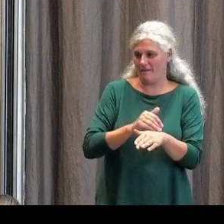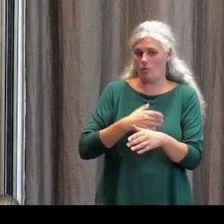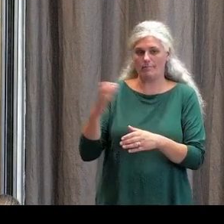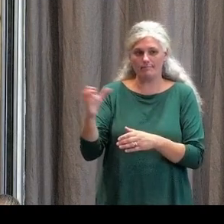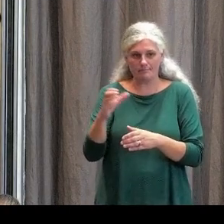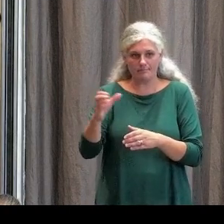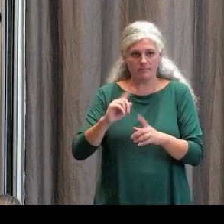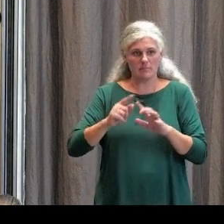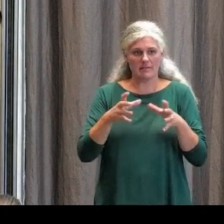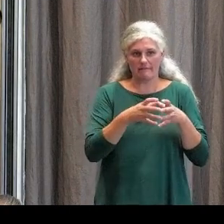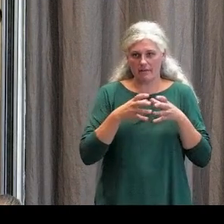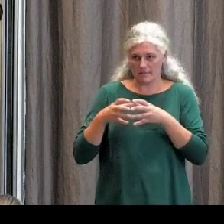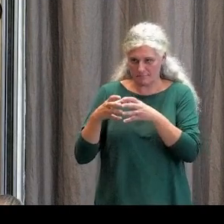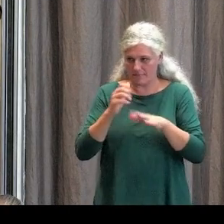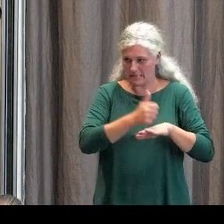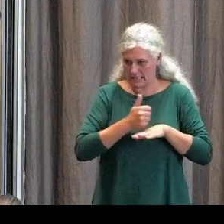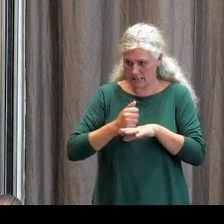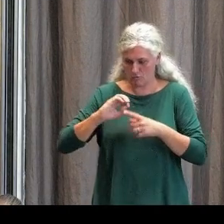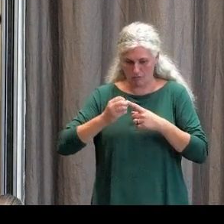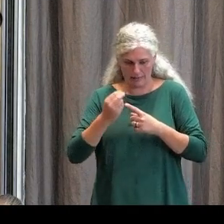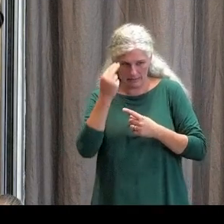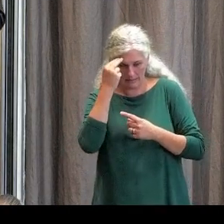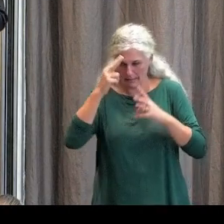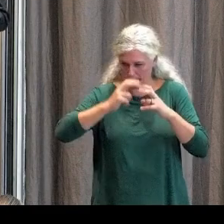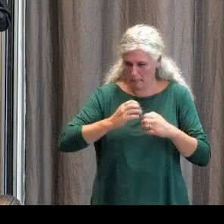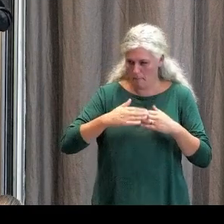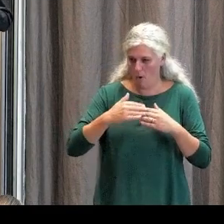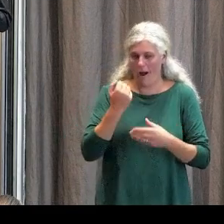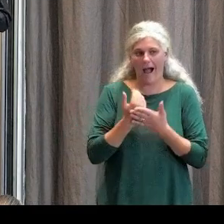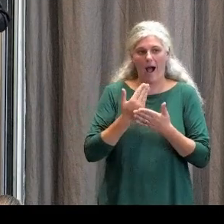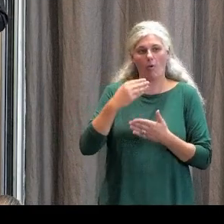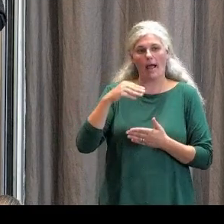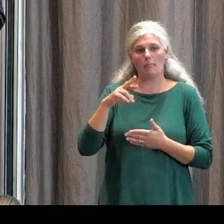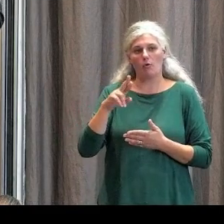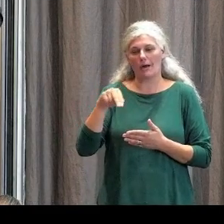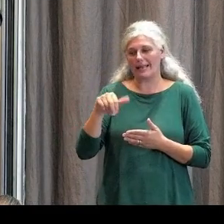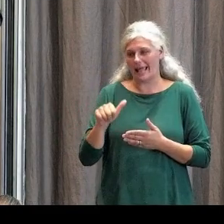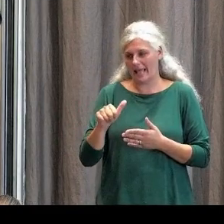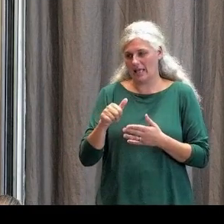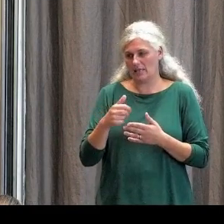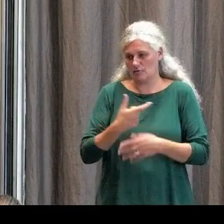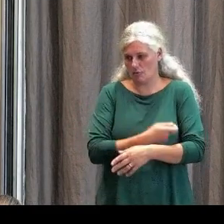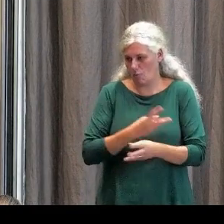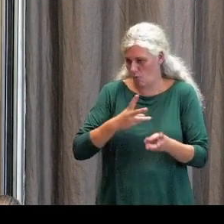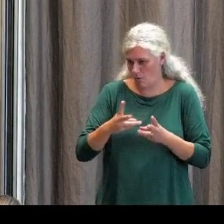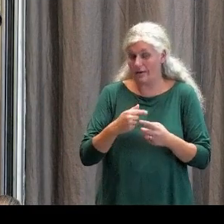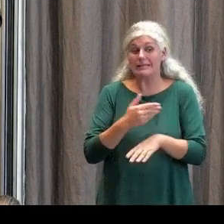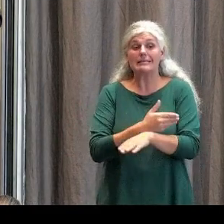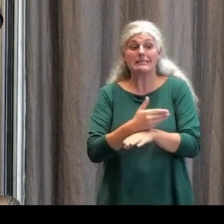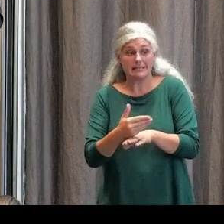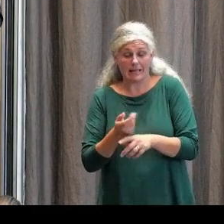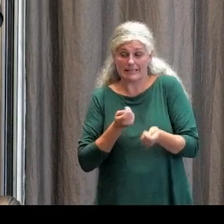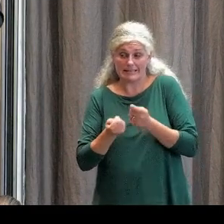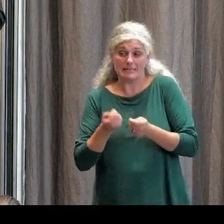cases for this, trying to understand a little bit more about how the microRNA drug works, and we've begun testing this